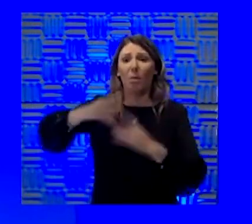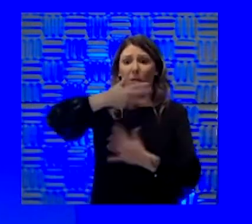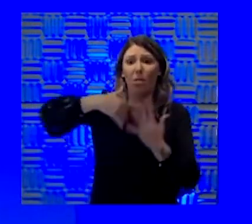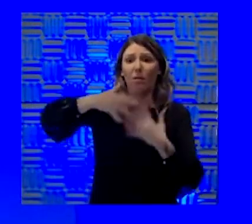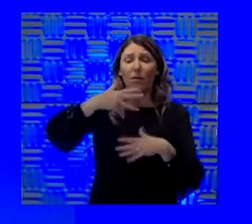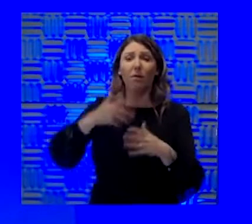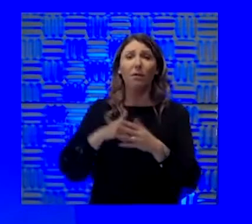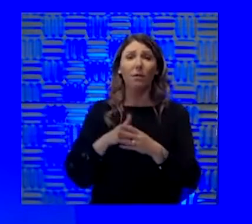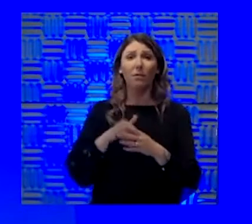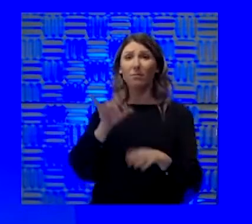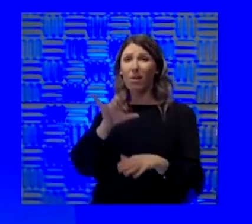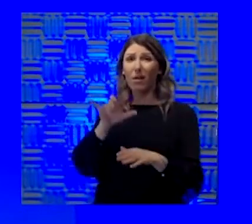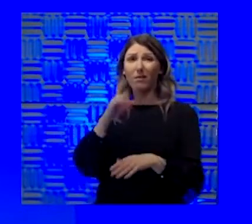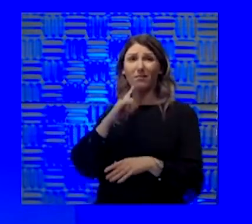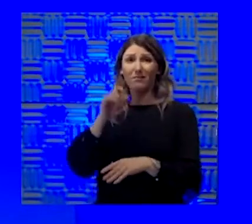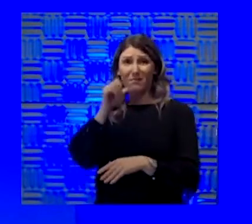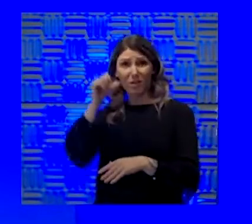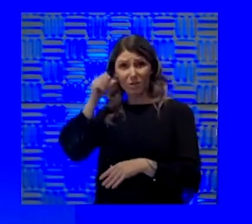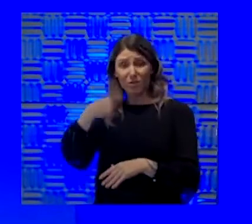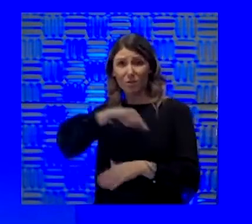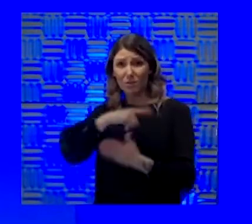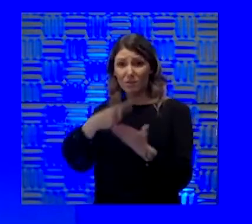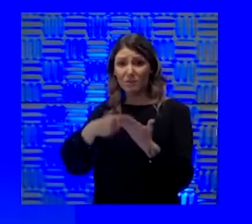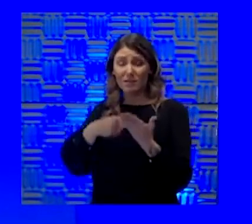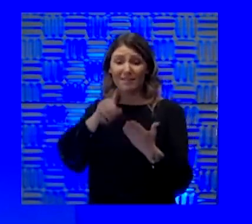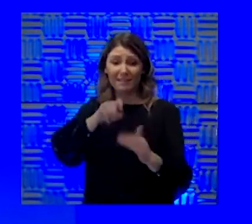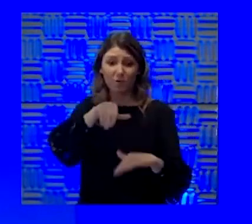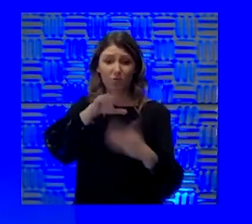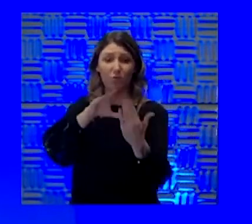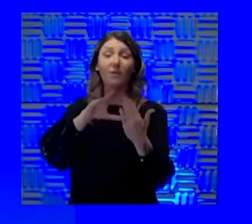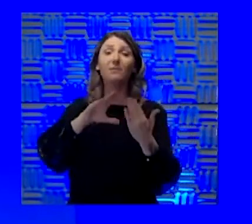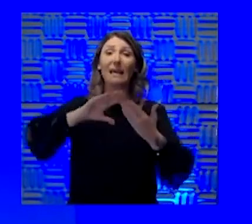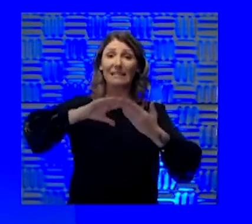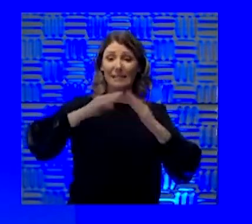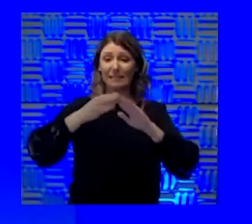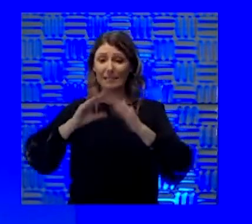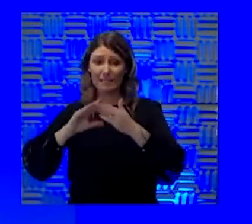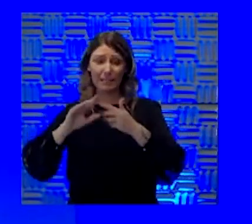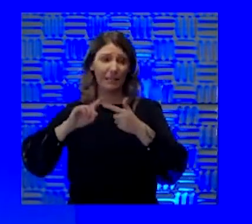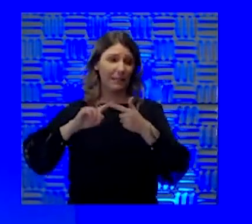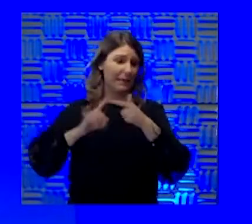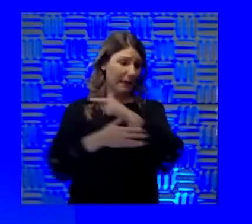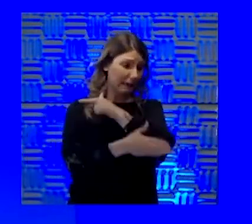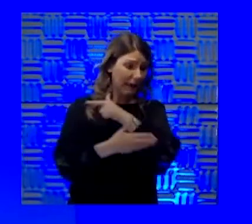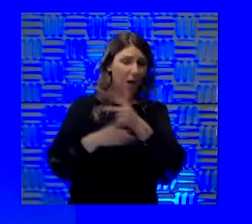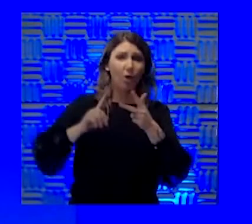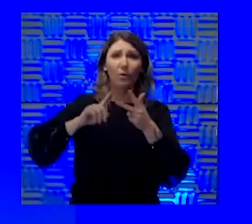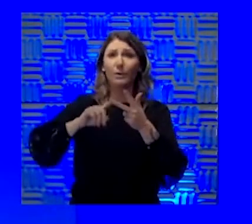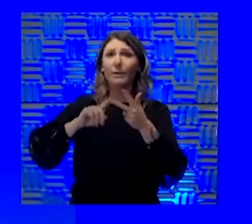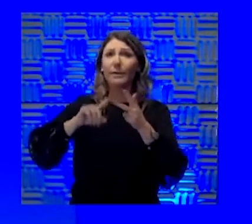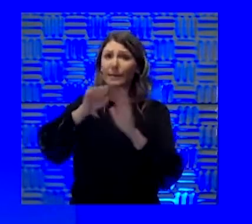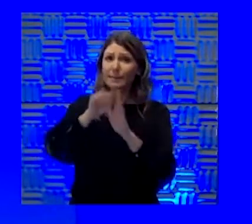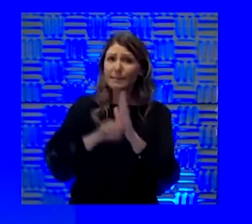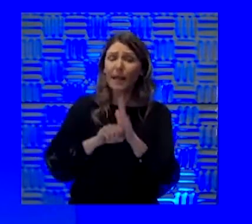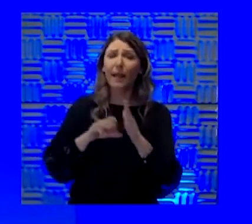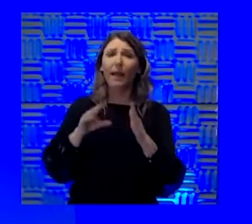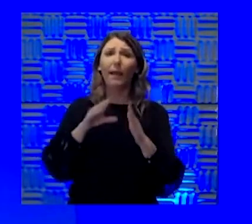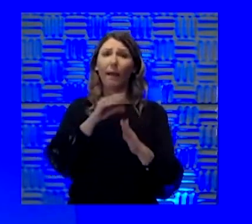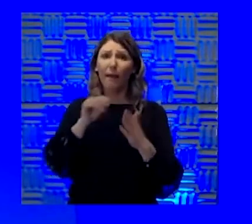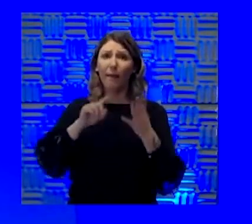yesterday. And we need to continue to address those as a city, as a county, as a state, and even nationally. And I